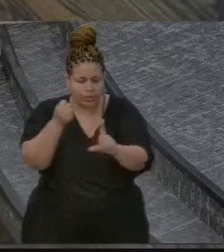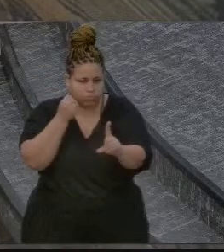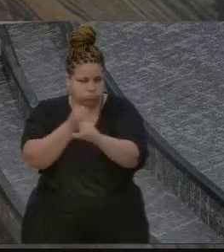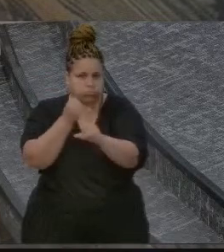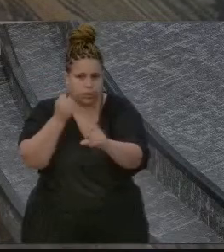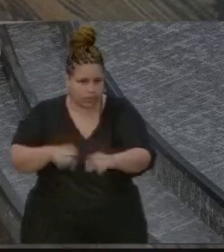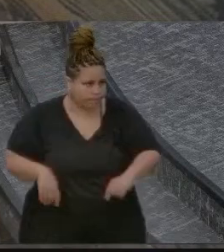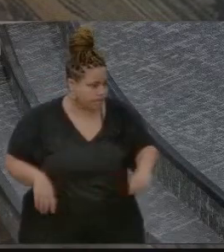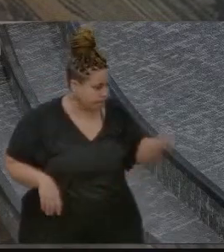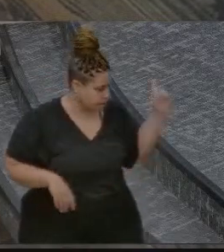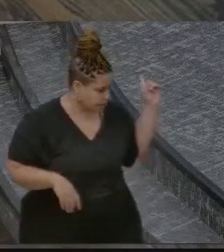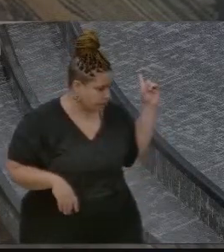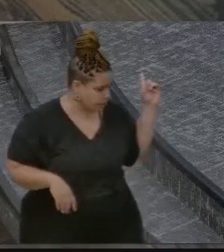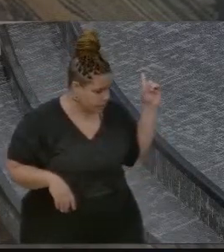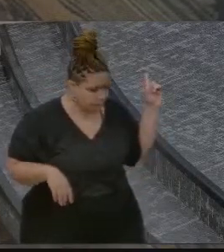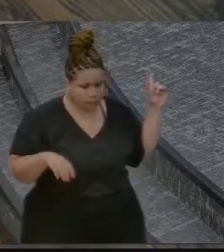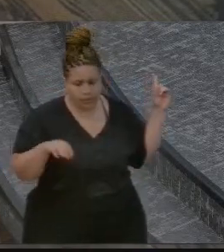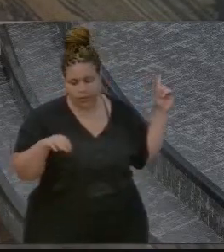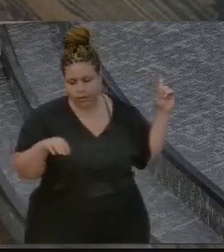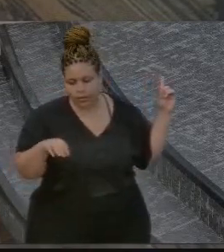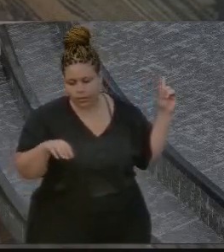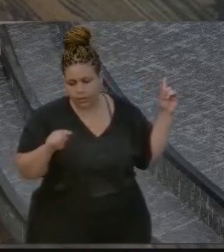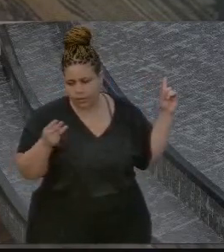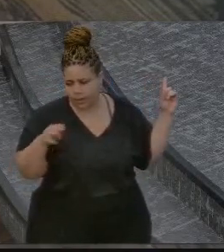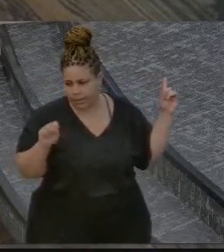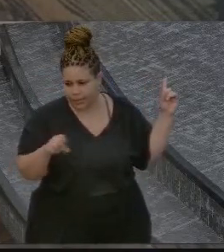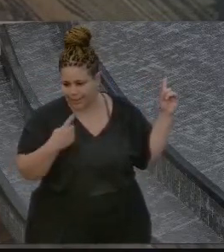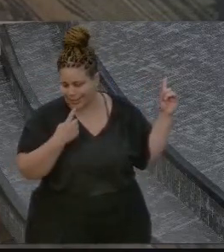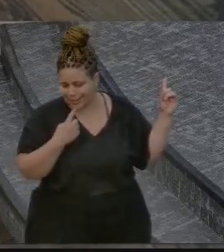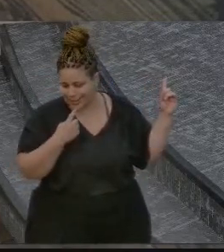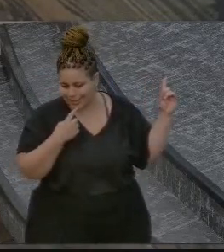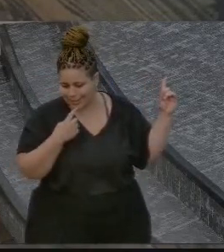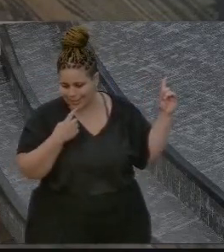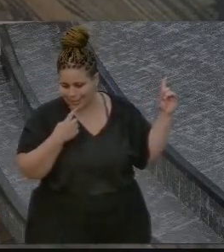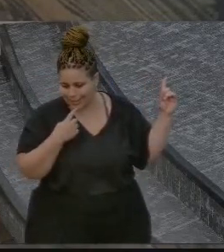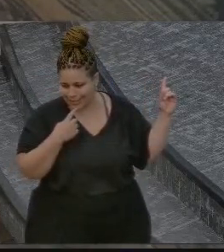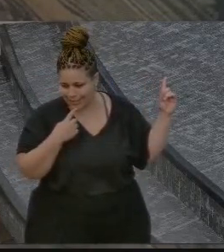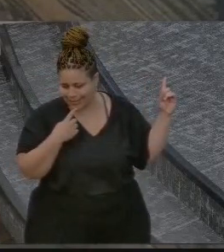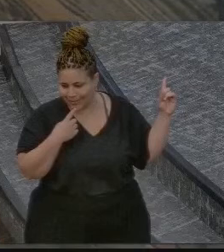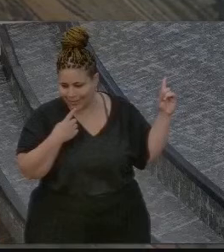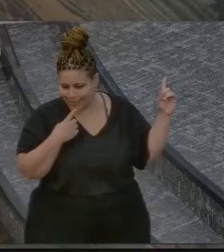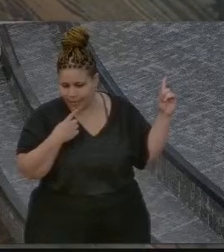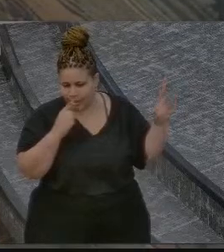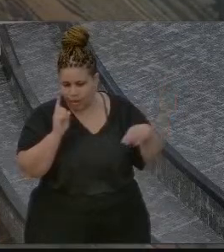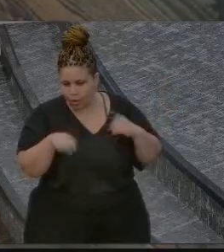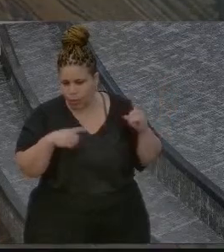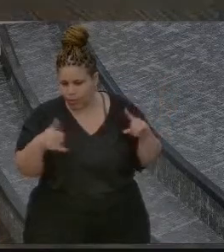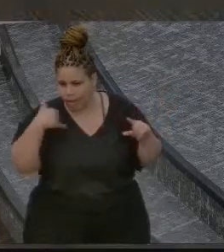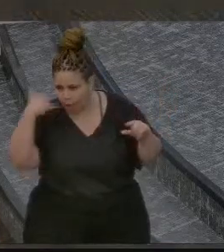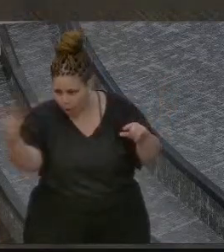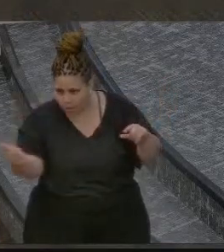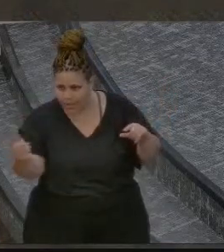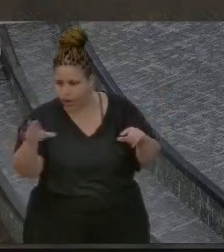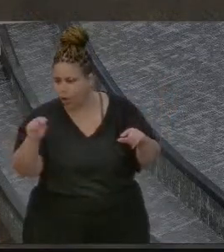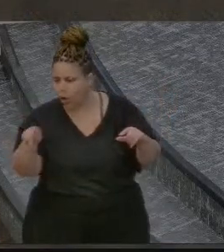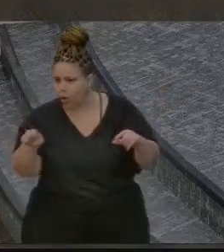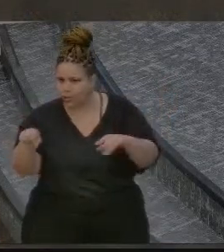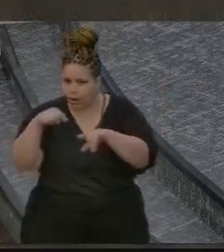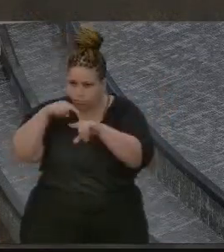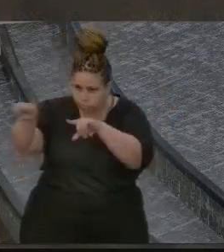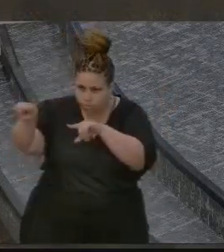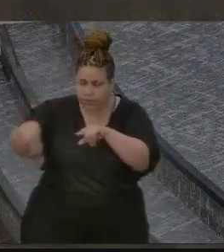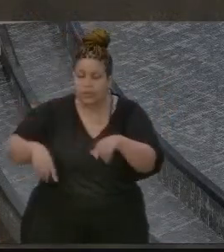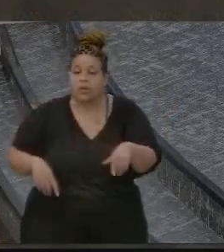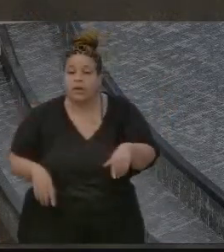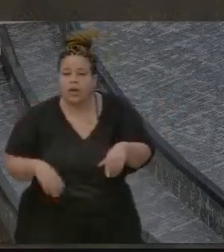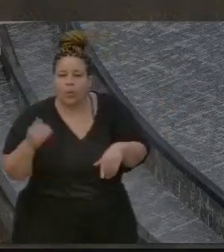just to clarify too, when that code goes out, we have a collaboration with ACCPD as well as